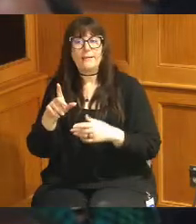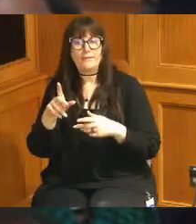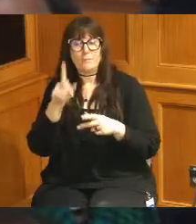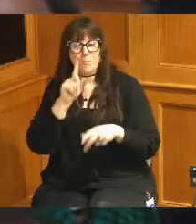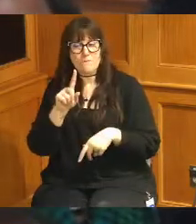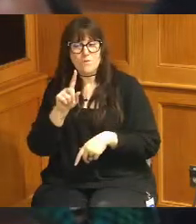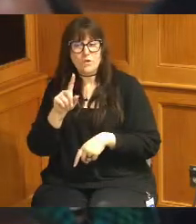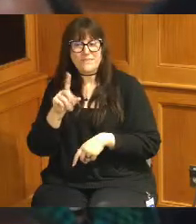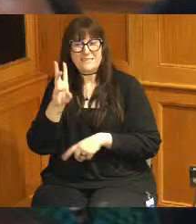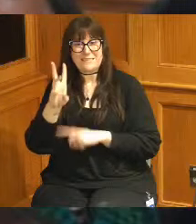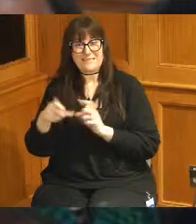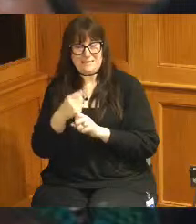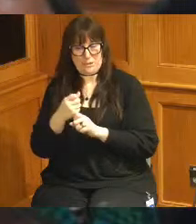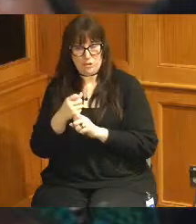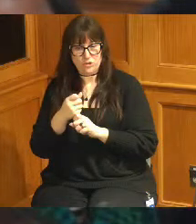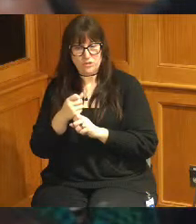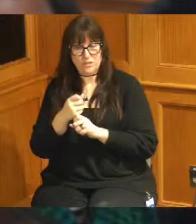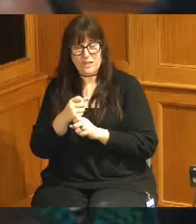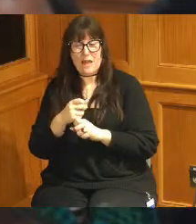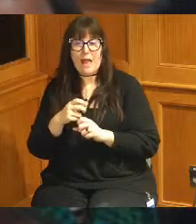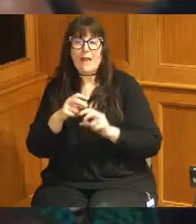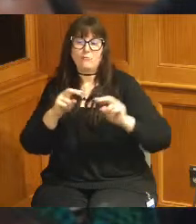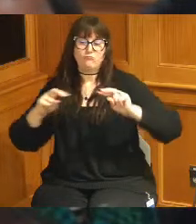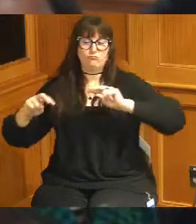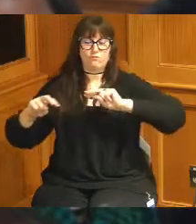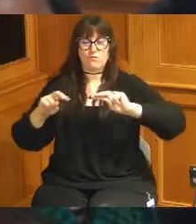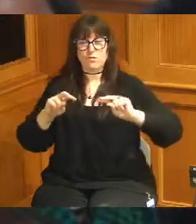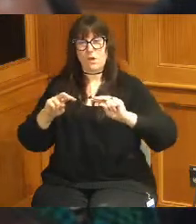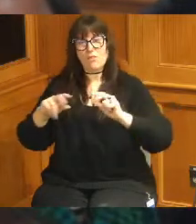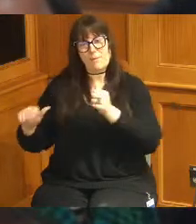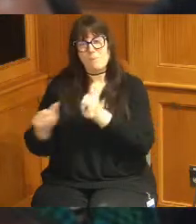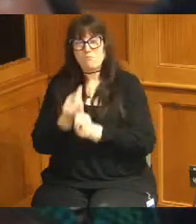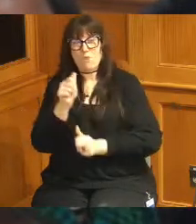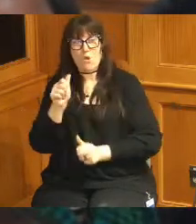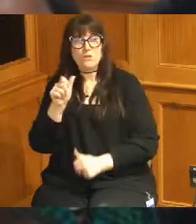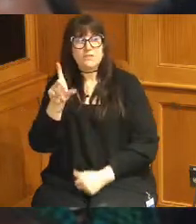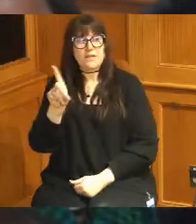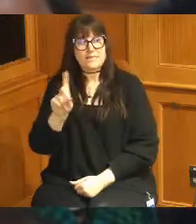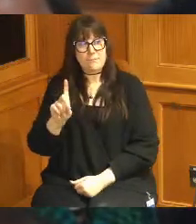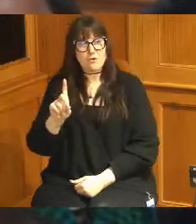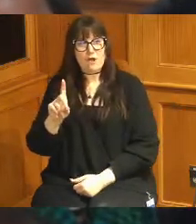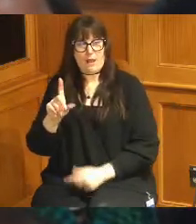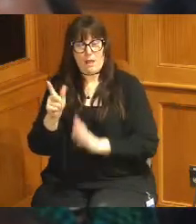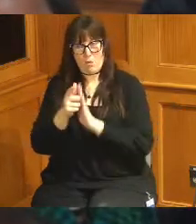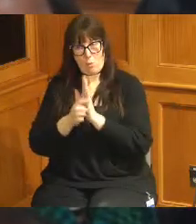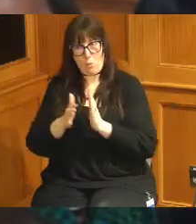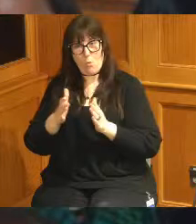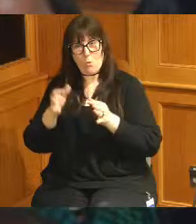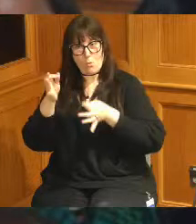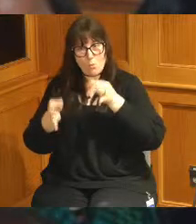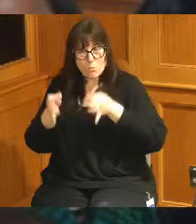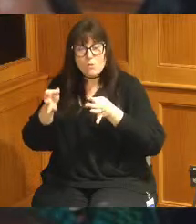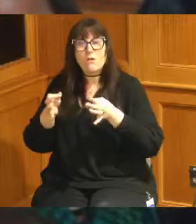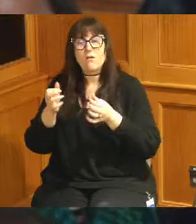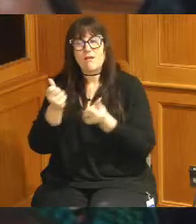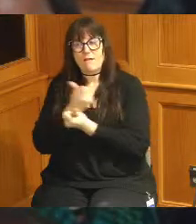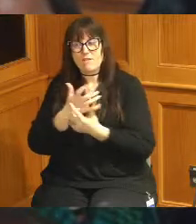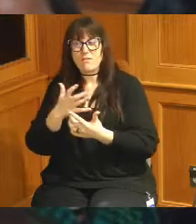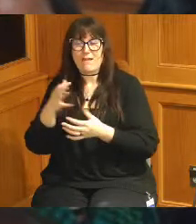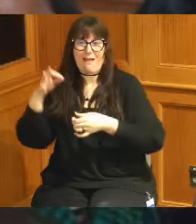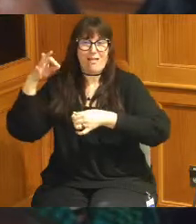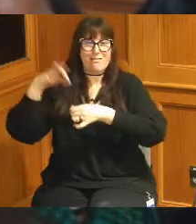years and oversaw the most Democrat judges being elected to the bench in 2018 than any other year in our